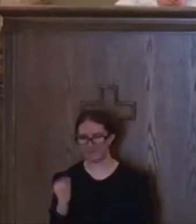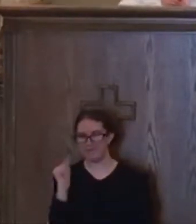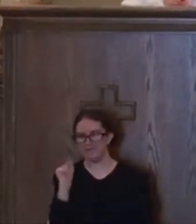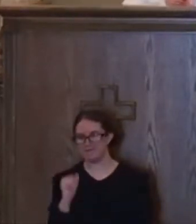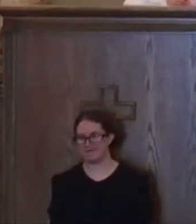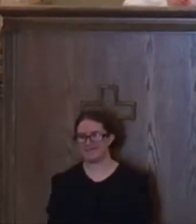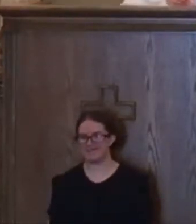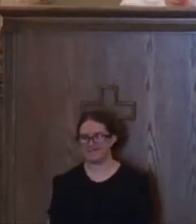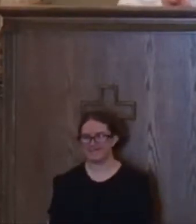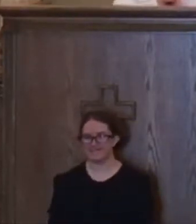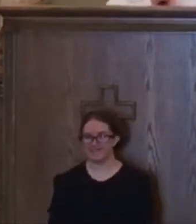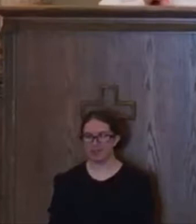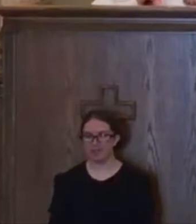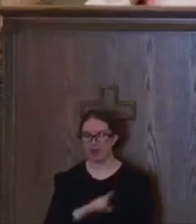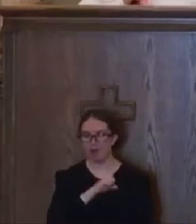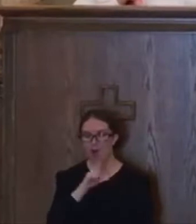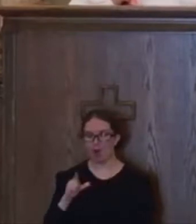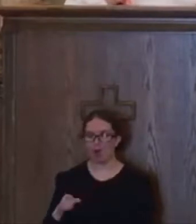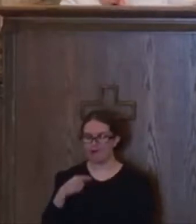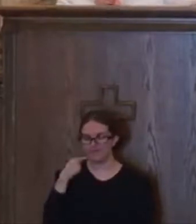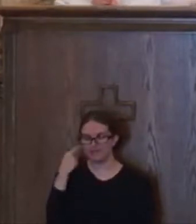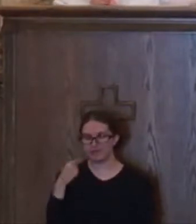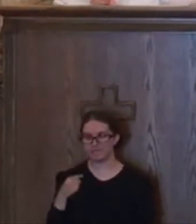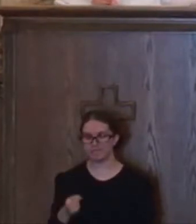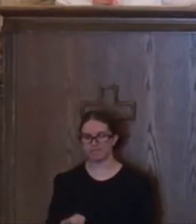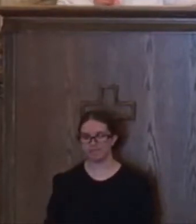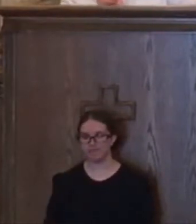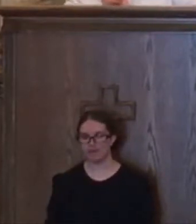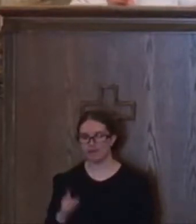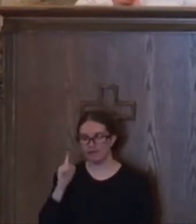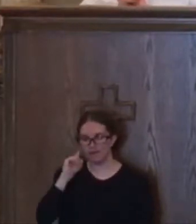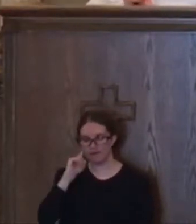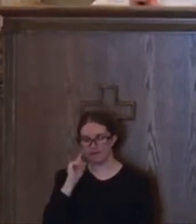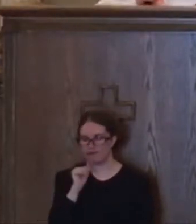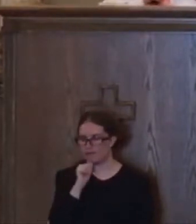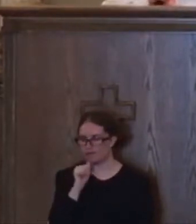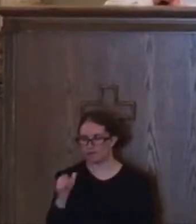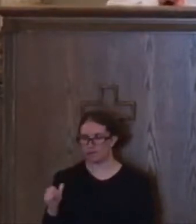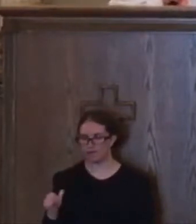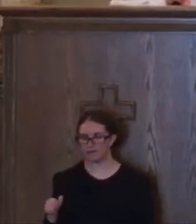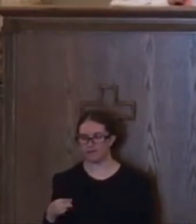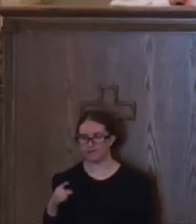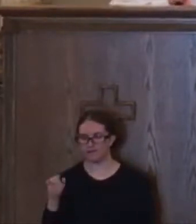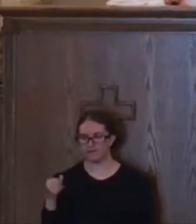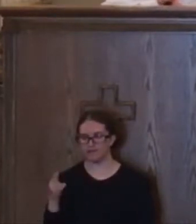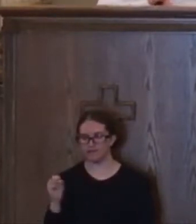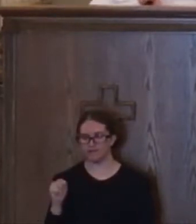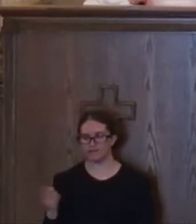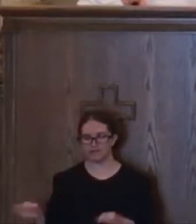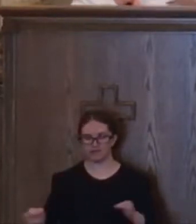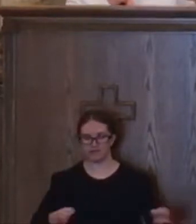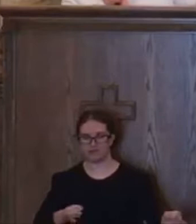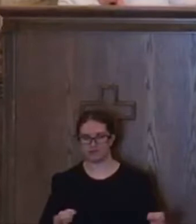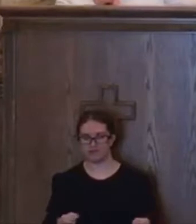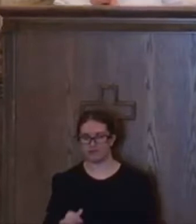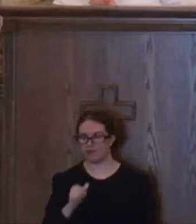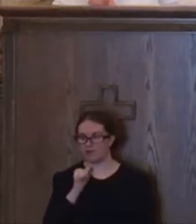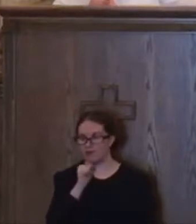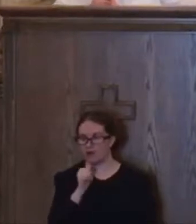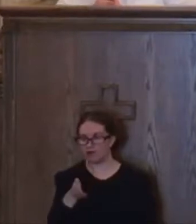bit. And the Lord said, hear what the unjust judge saith. And shall